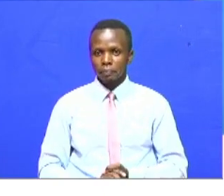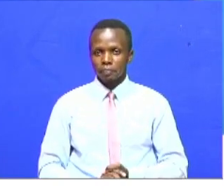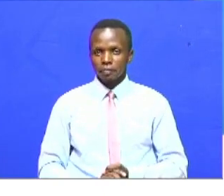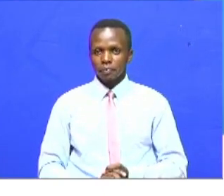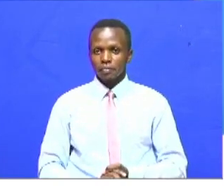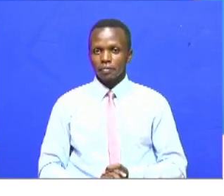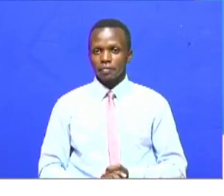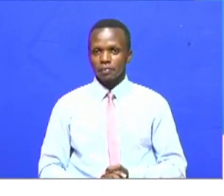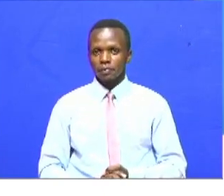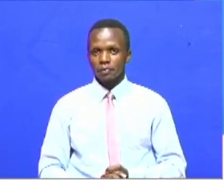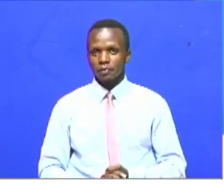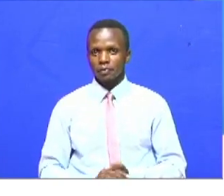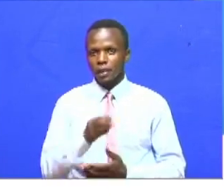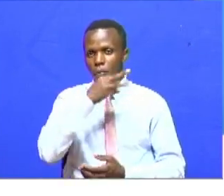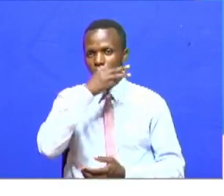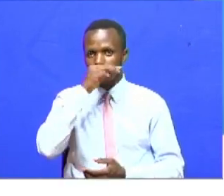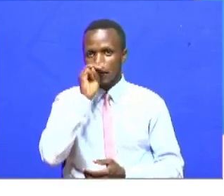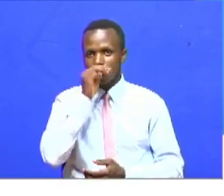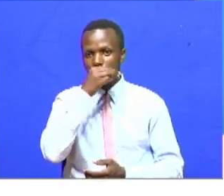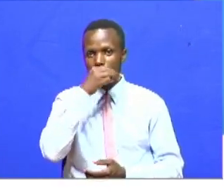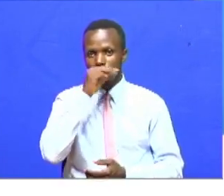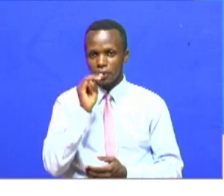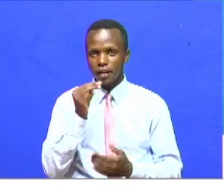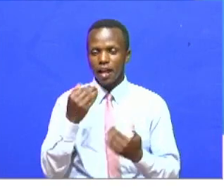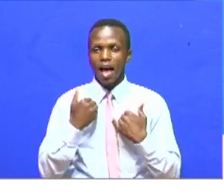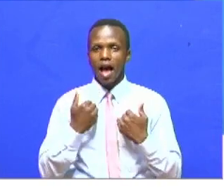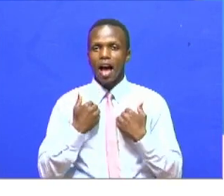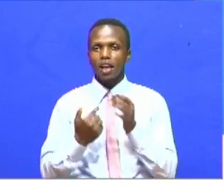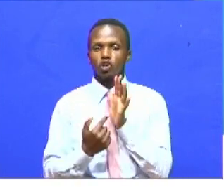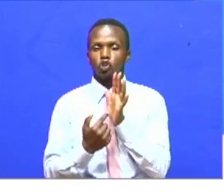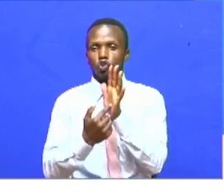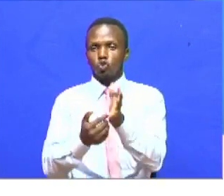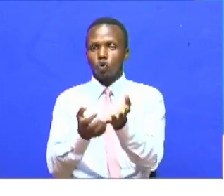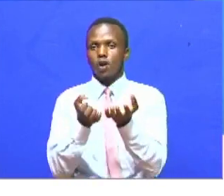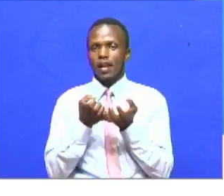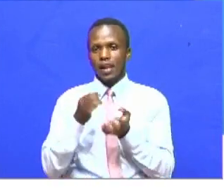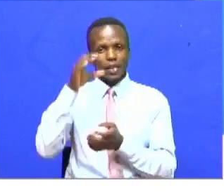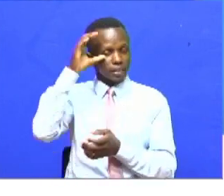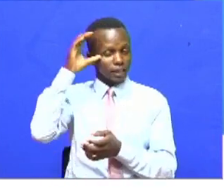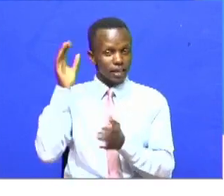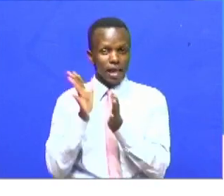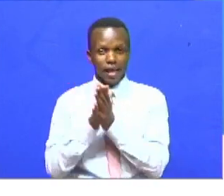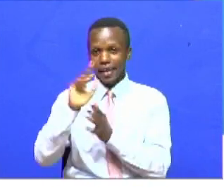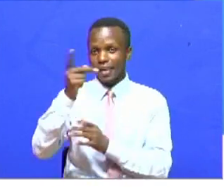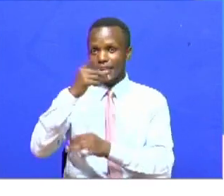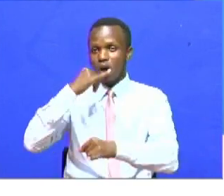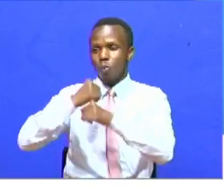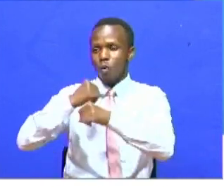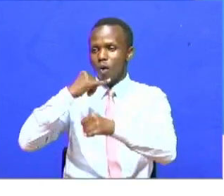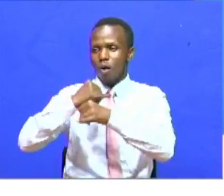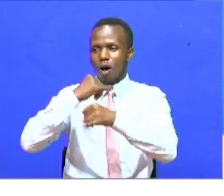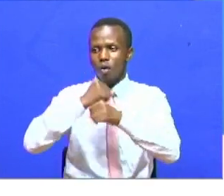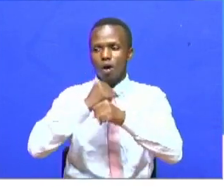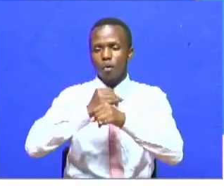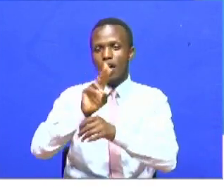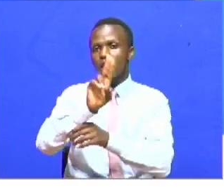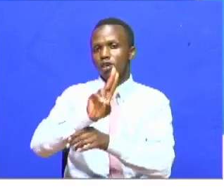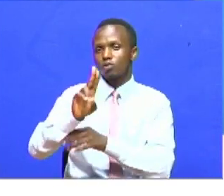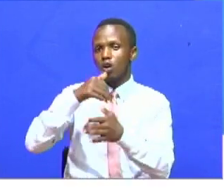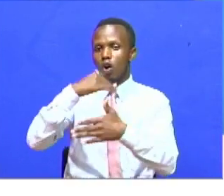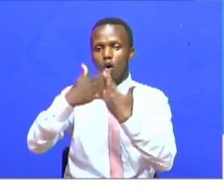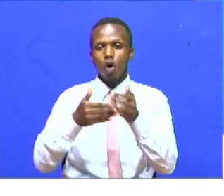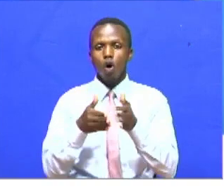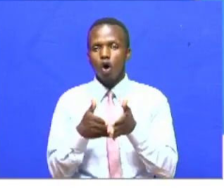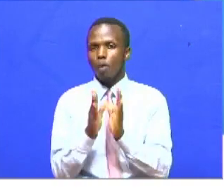Prime Cabinet Secretary Musalia Mudavadi has expressed a need for China and Kenya to work hard and utilize every